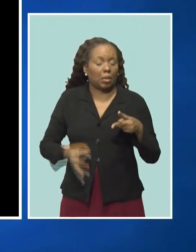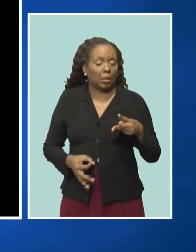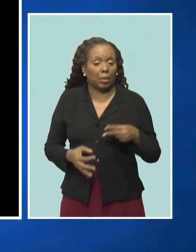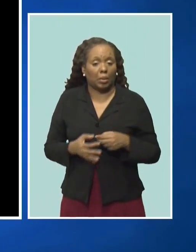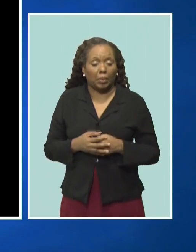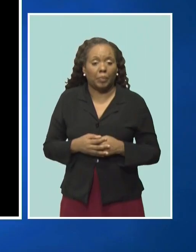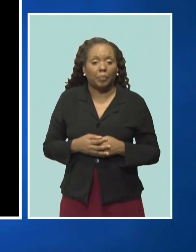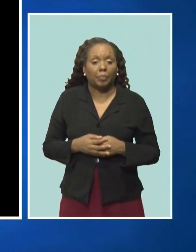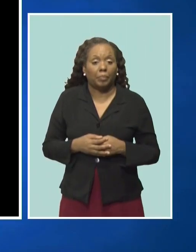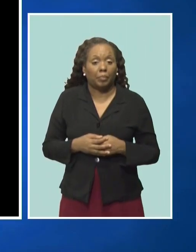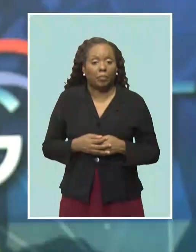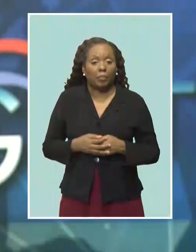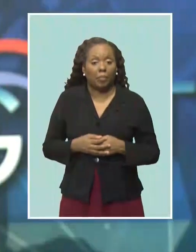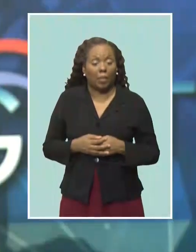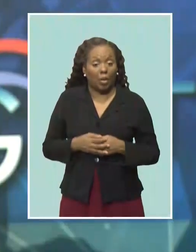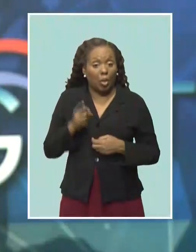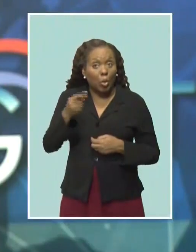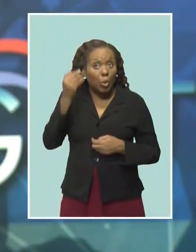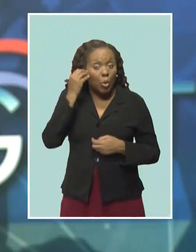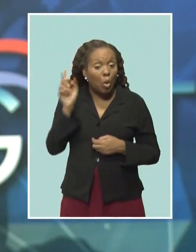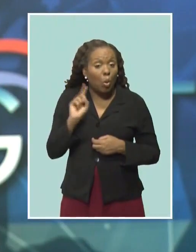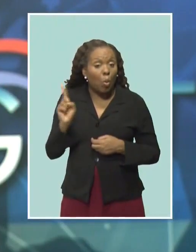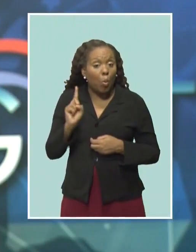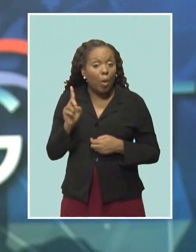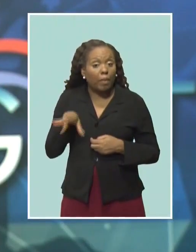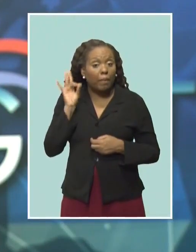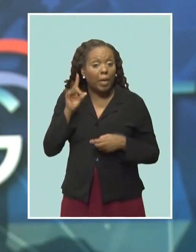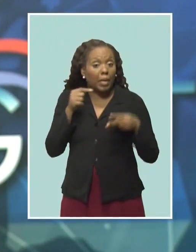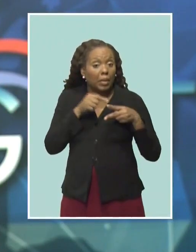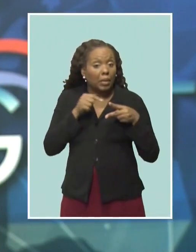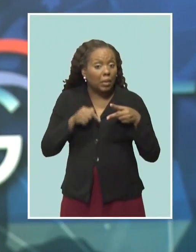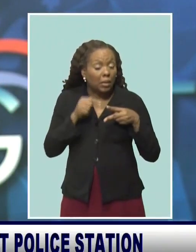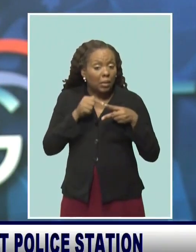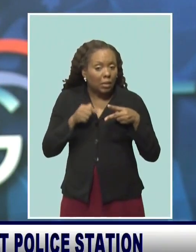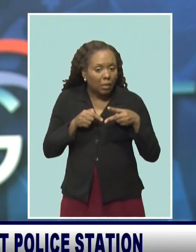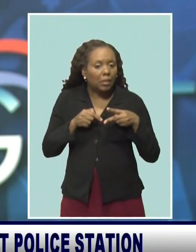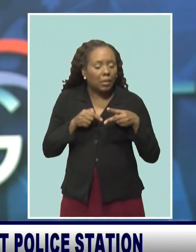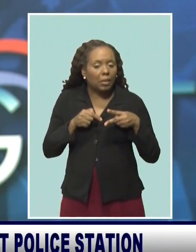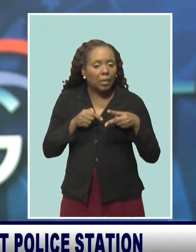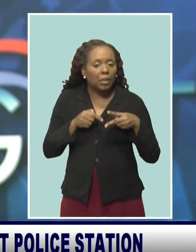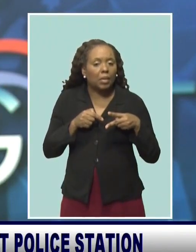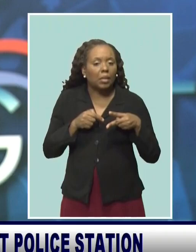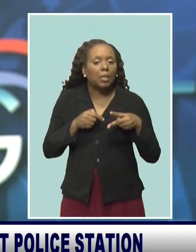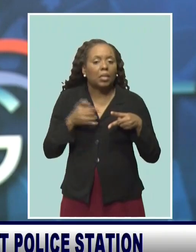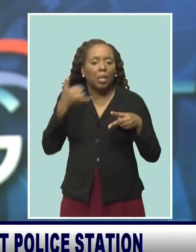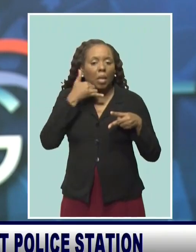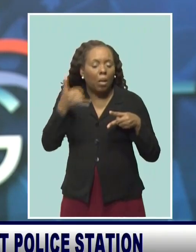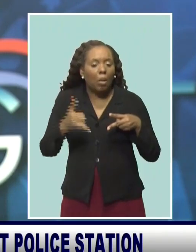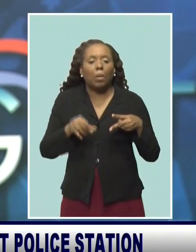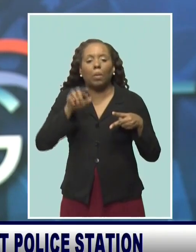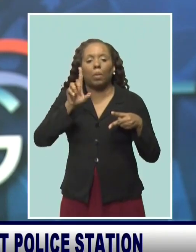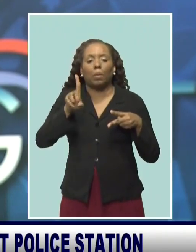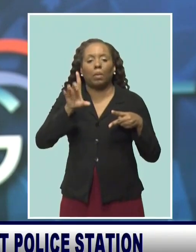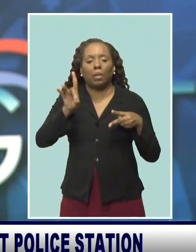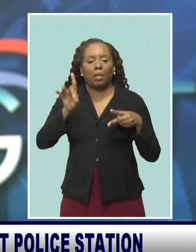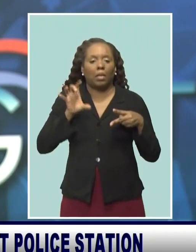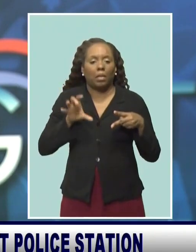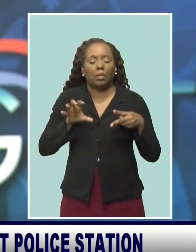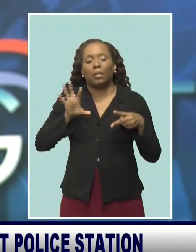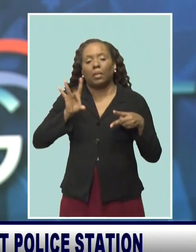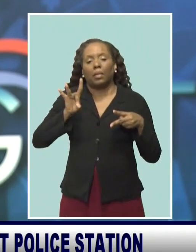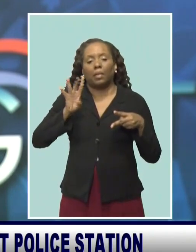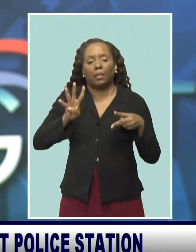their choice. Any person who may know the whereabouts of Bess Hinkson and Brown Agard are asked to contact Crime Stoppers at